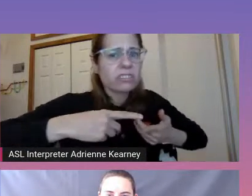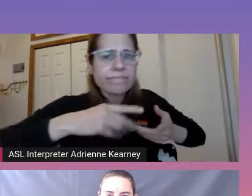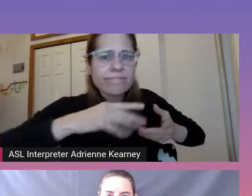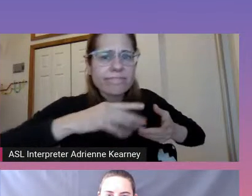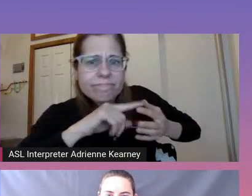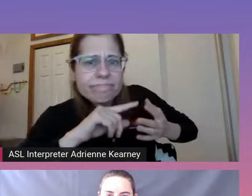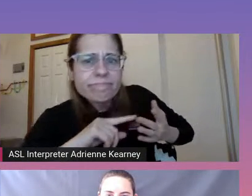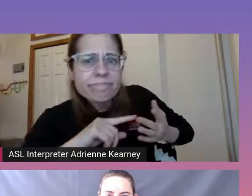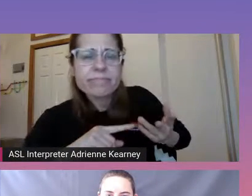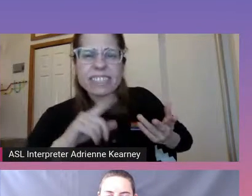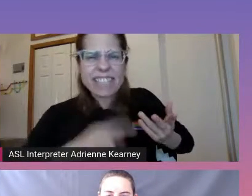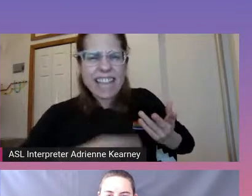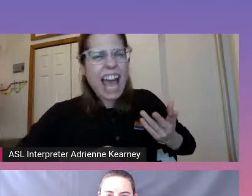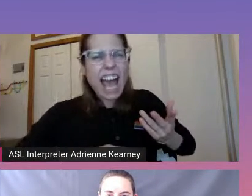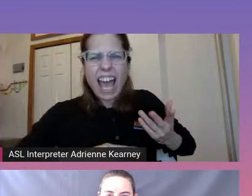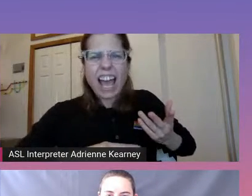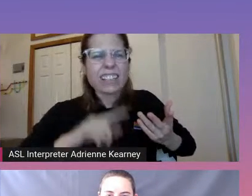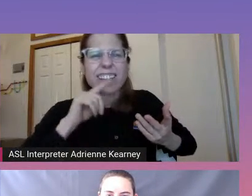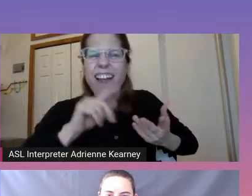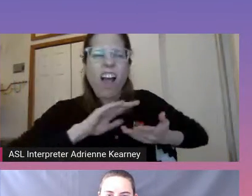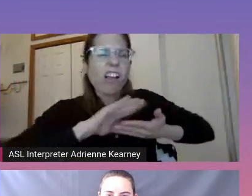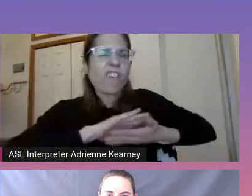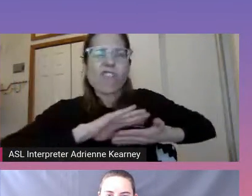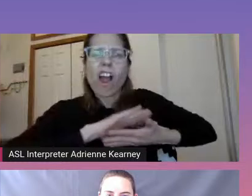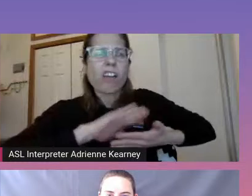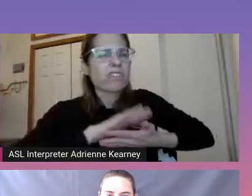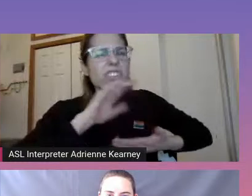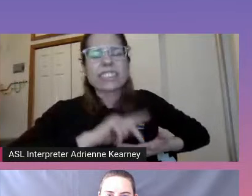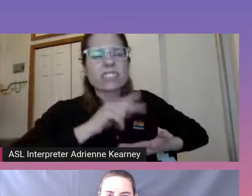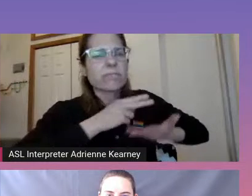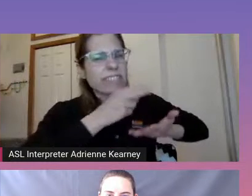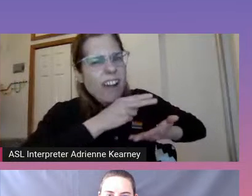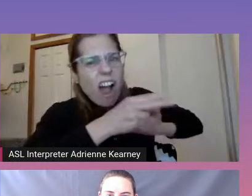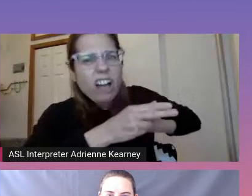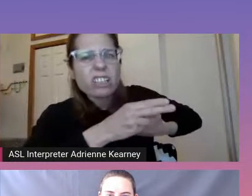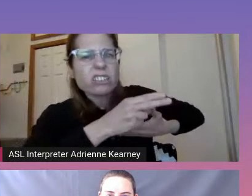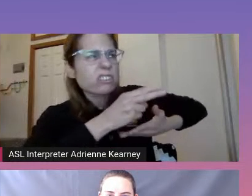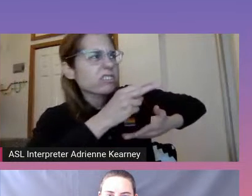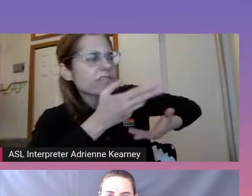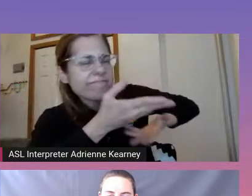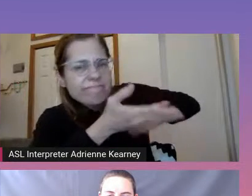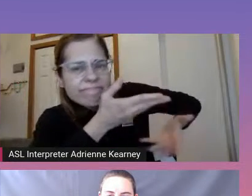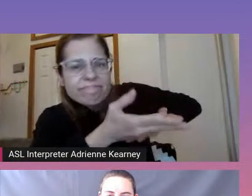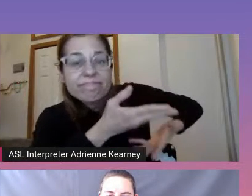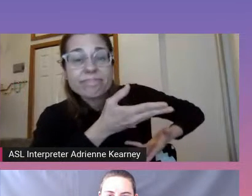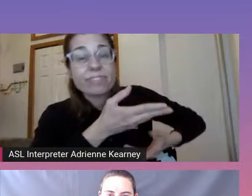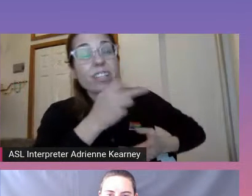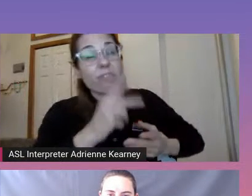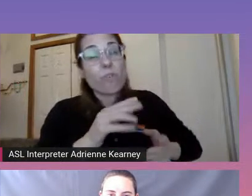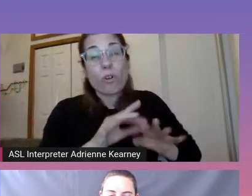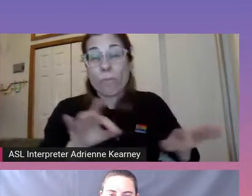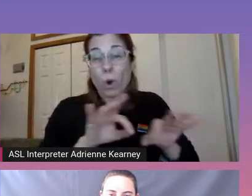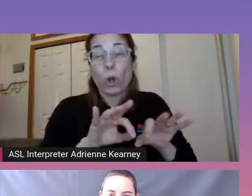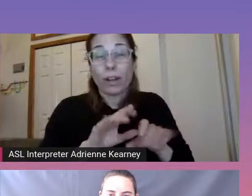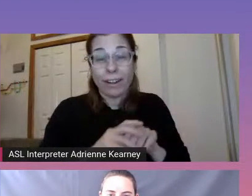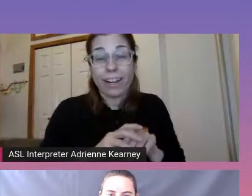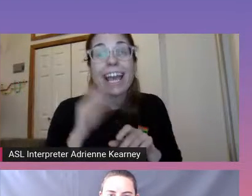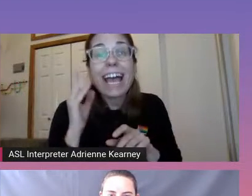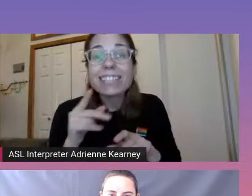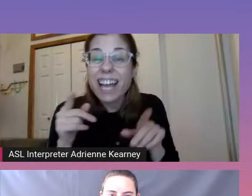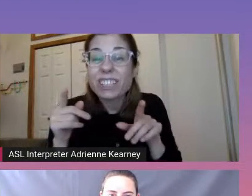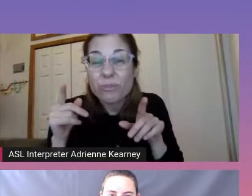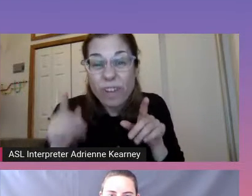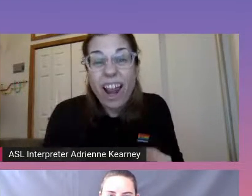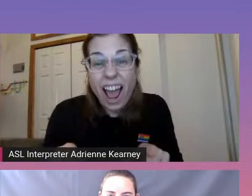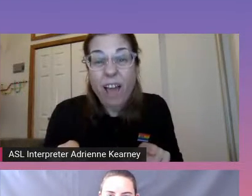more transparency. I don't think we have enough in collaborations and partnerships. I think that's how some of the gaslighting can